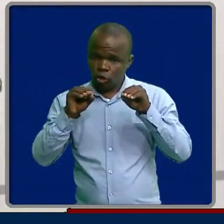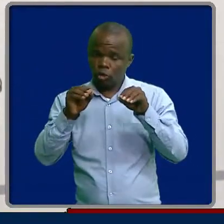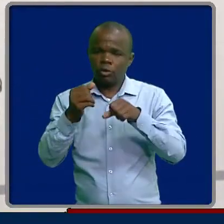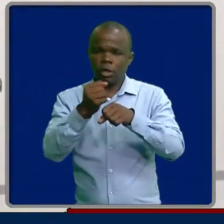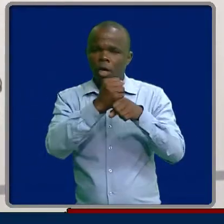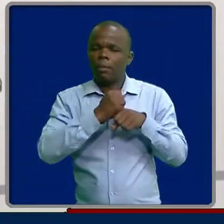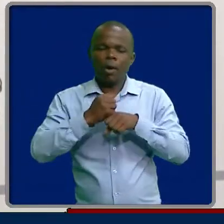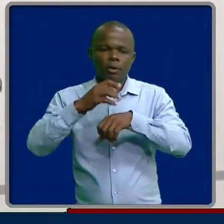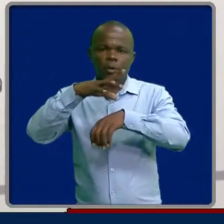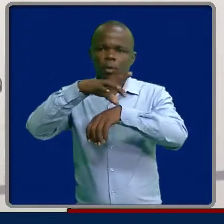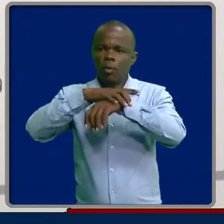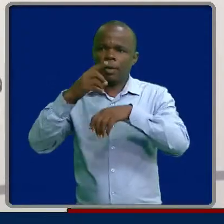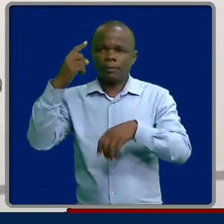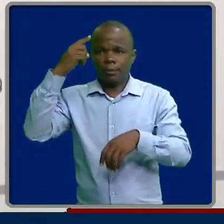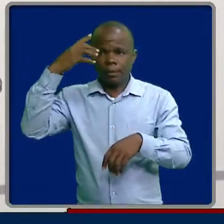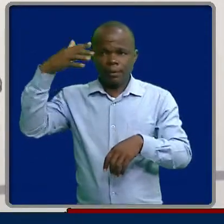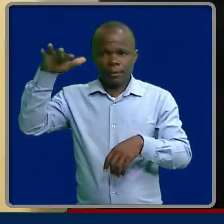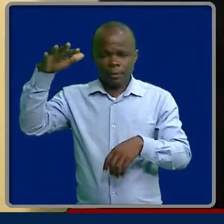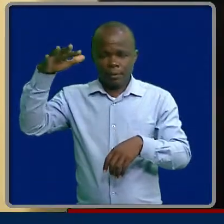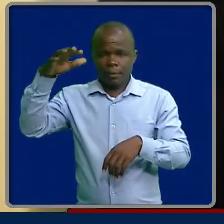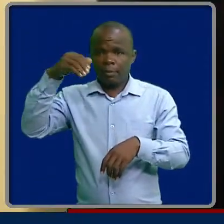discriminating against those living with it.